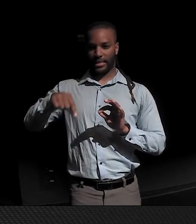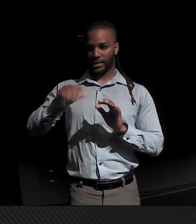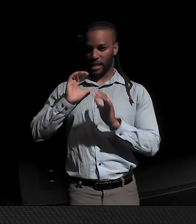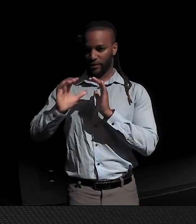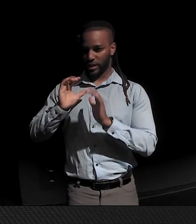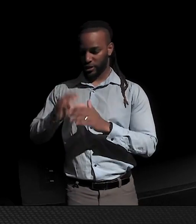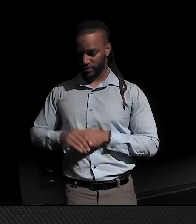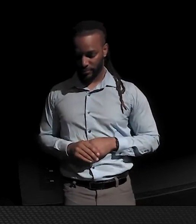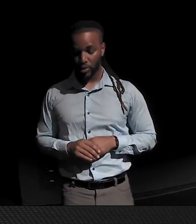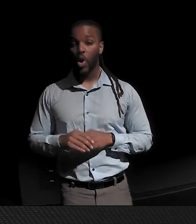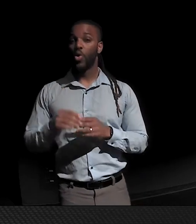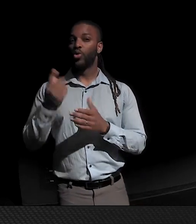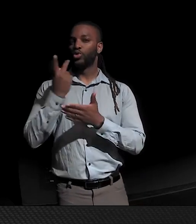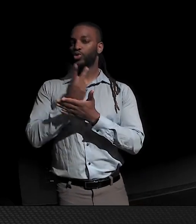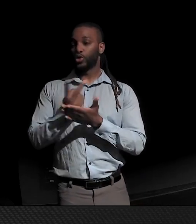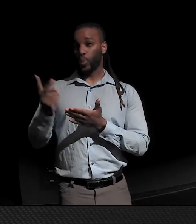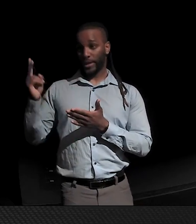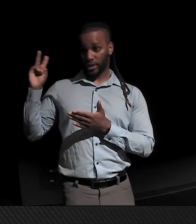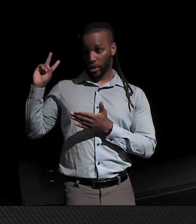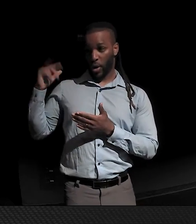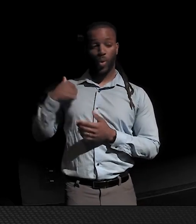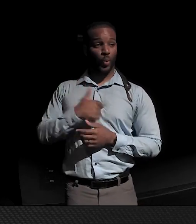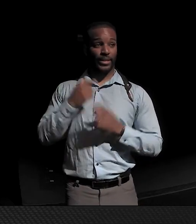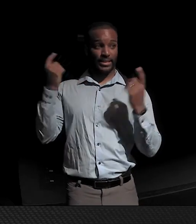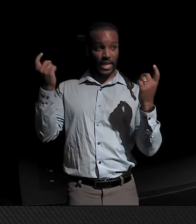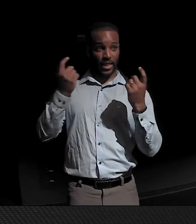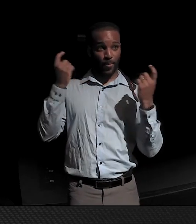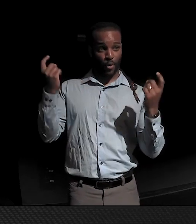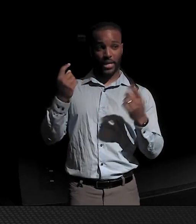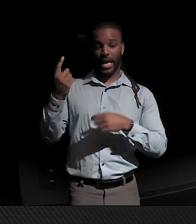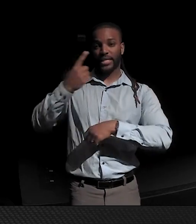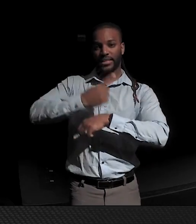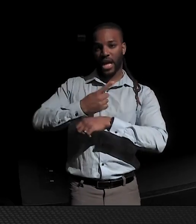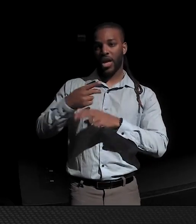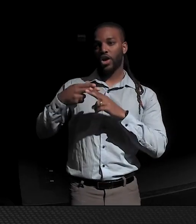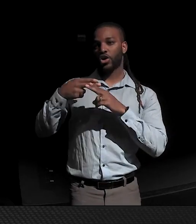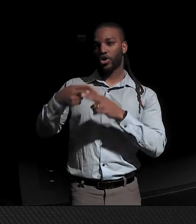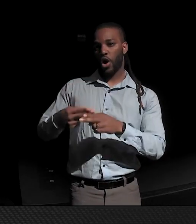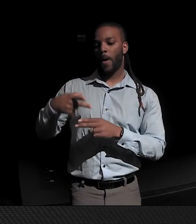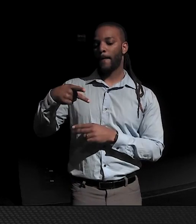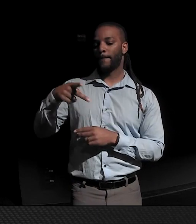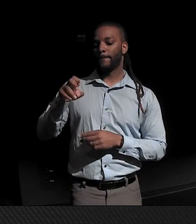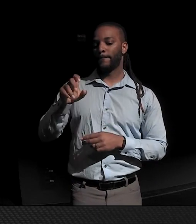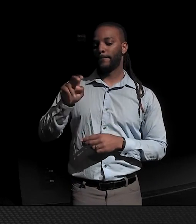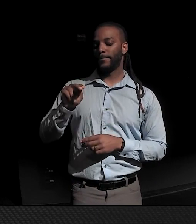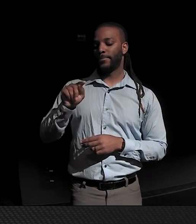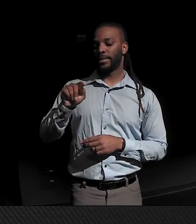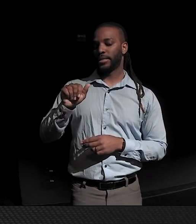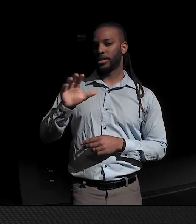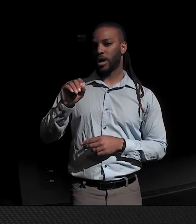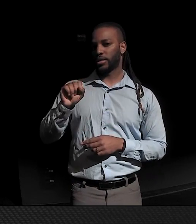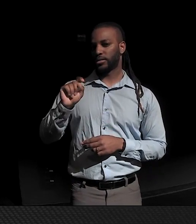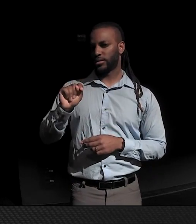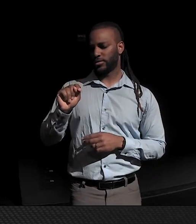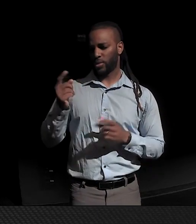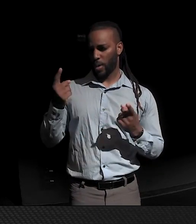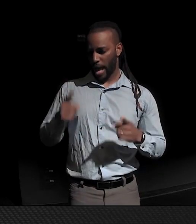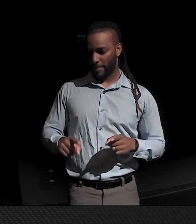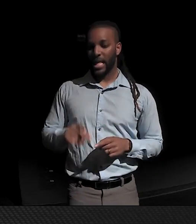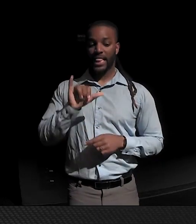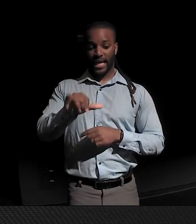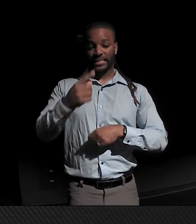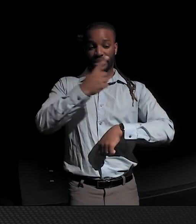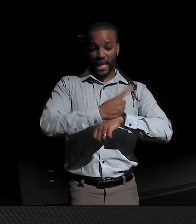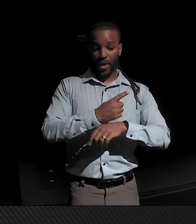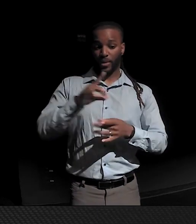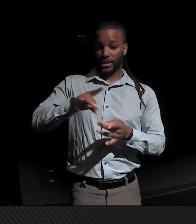So 2 weeks ago, we celebrated a day called Pentecost. And what happens on Pentecost is it's the day